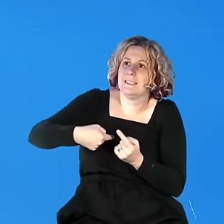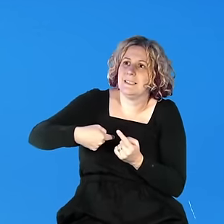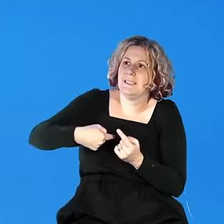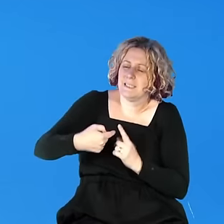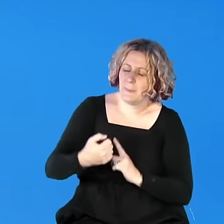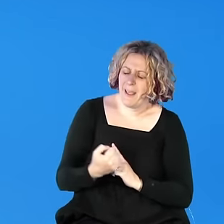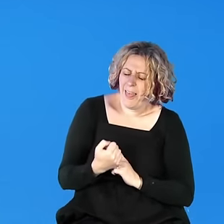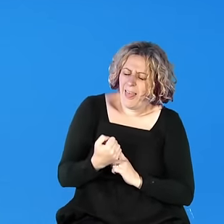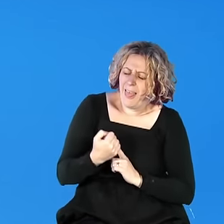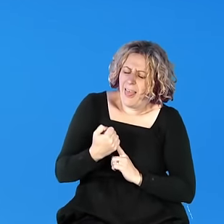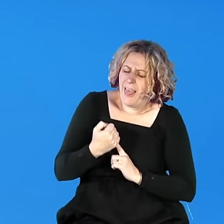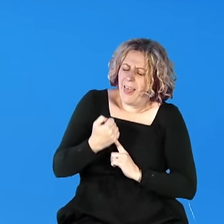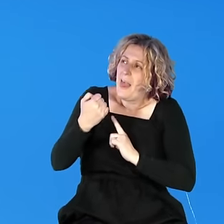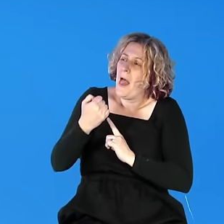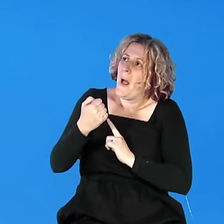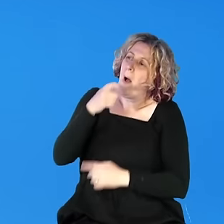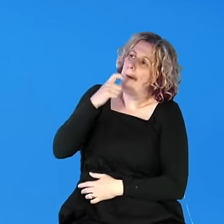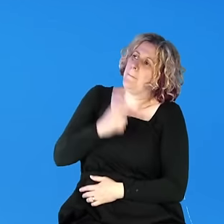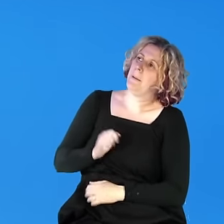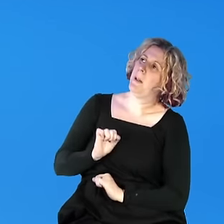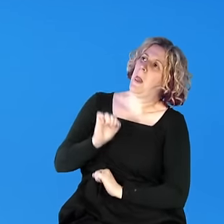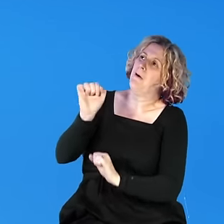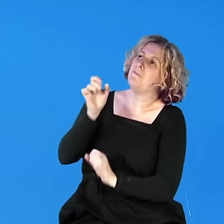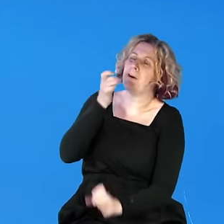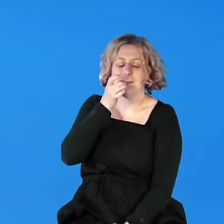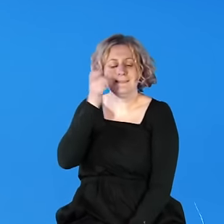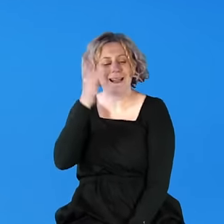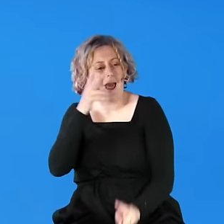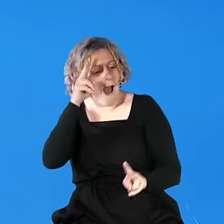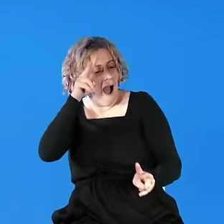Restore to us a biblical vision of humanity.